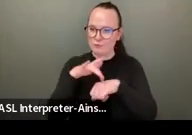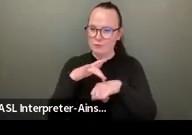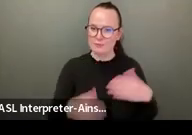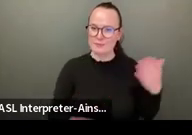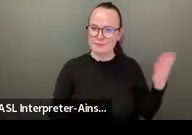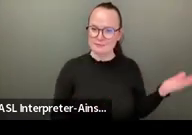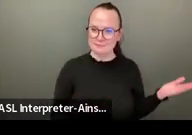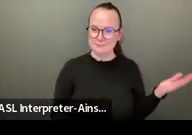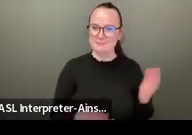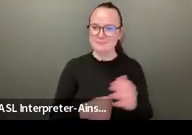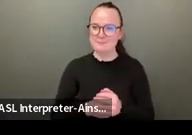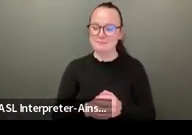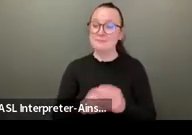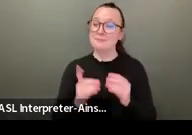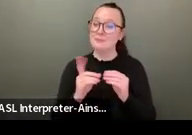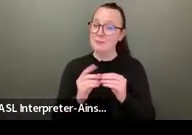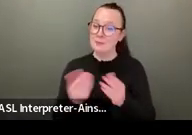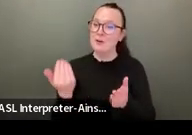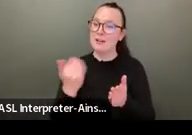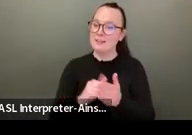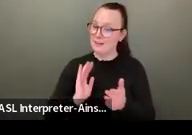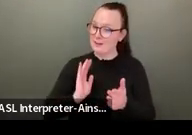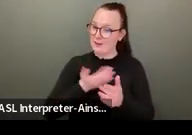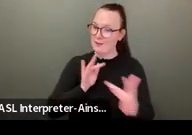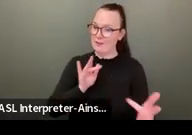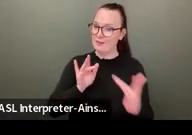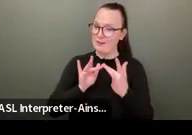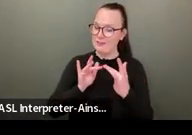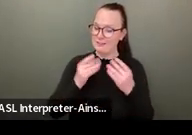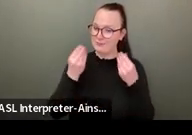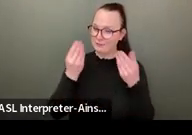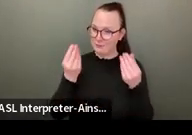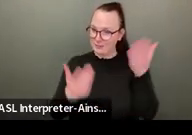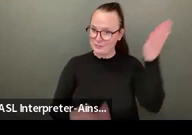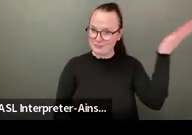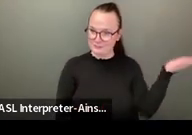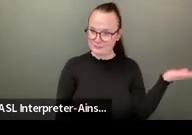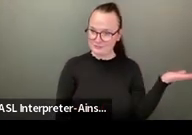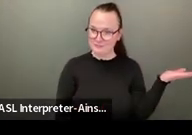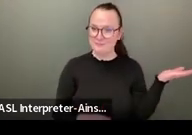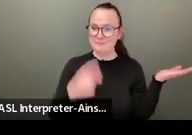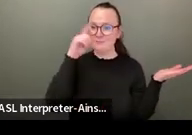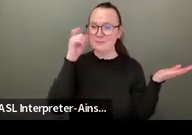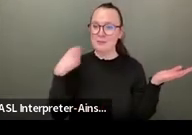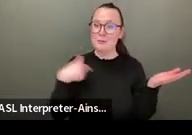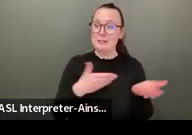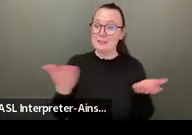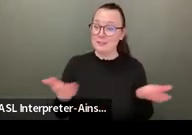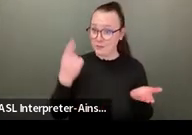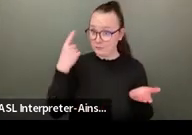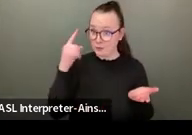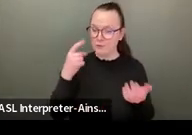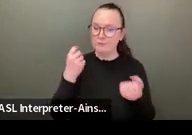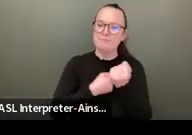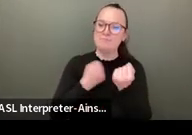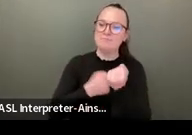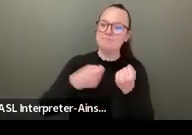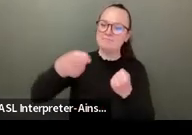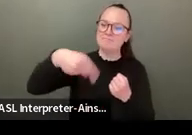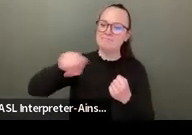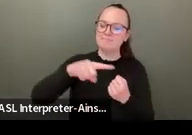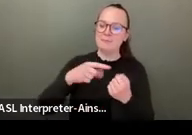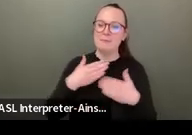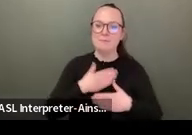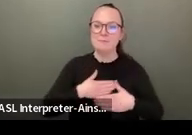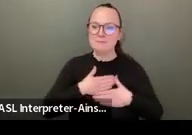And one more time, our contact information, because we are here to support you. And please reach